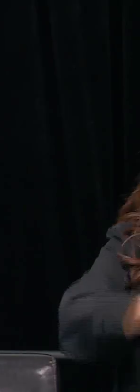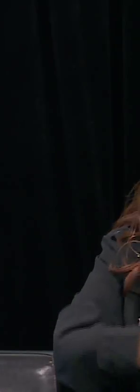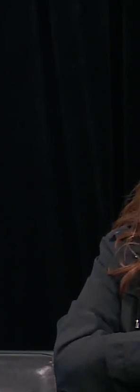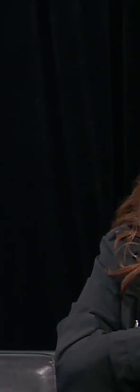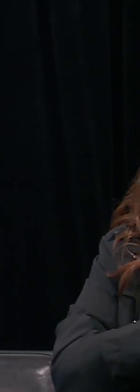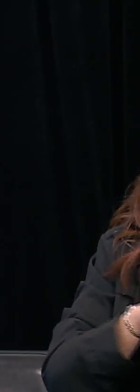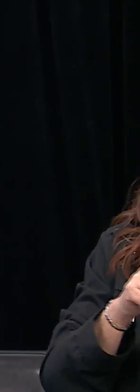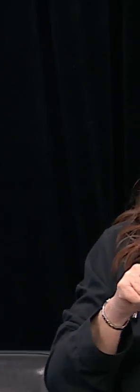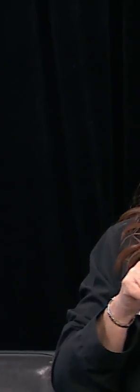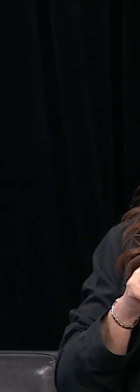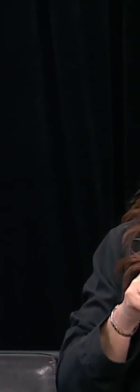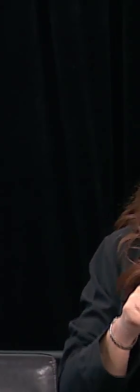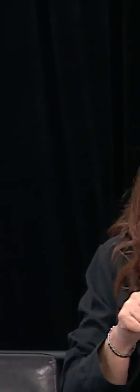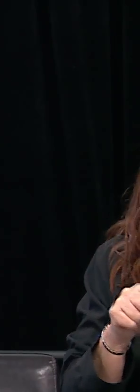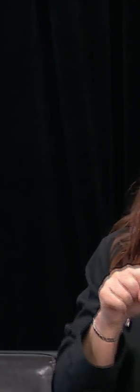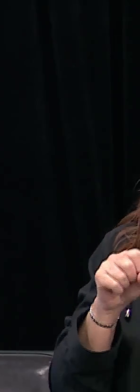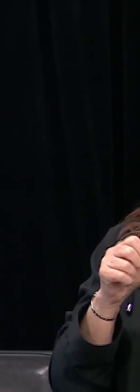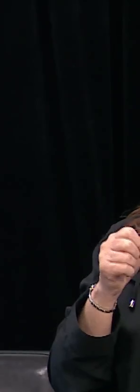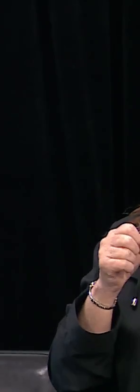the field of hearing.